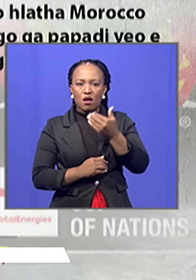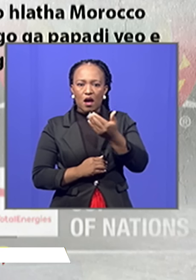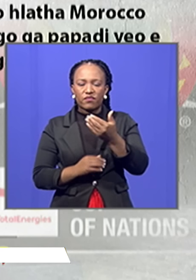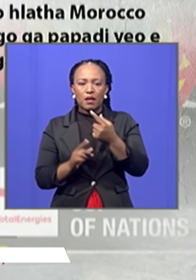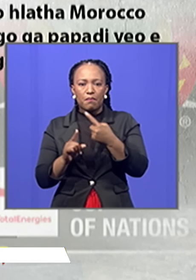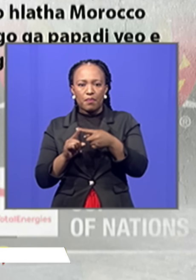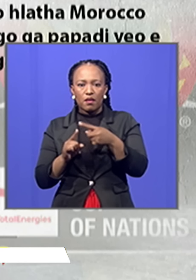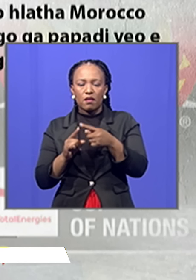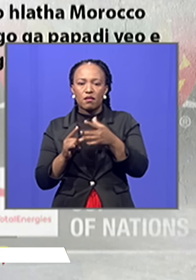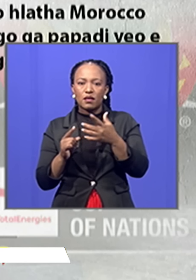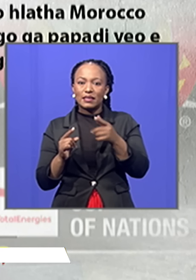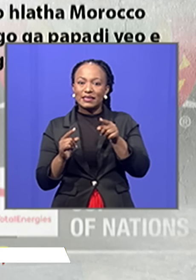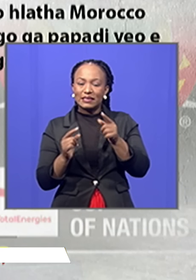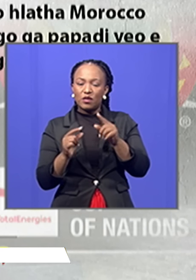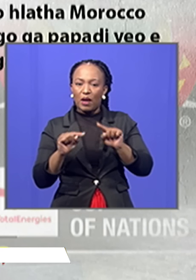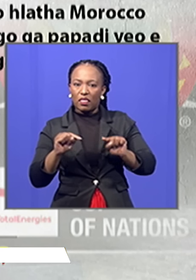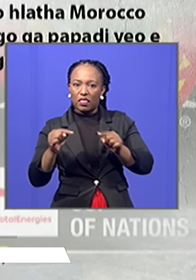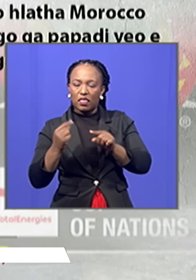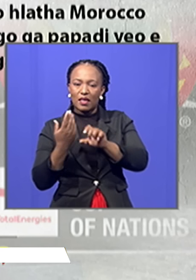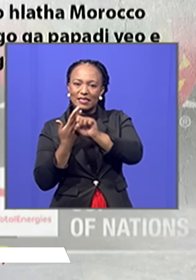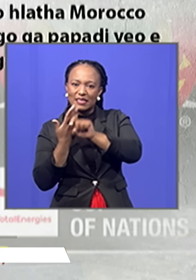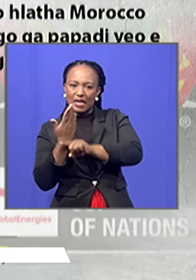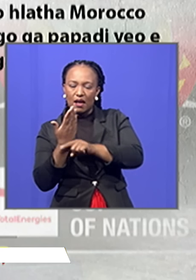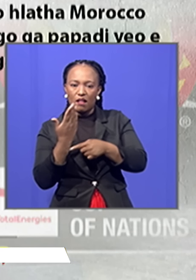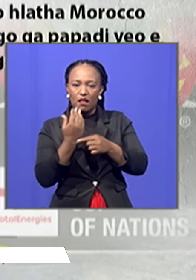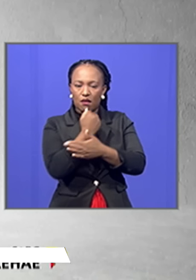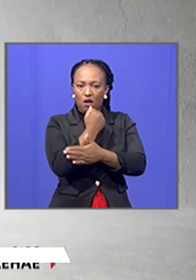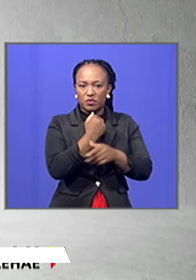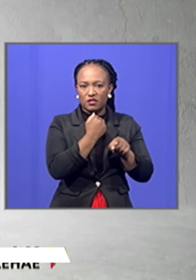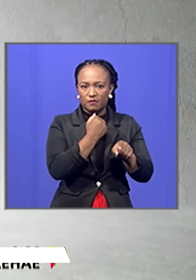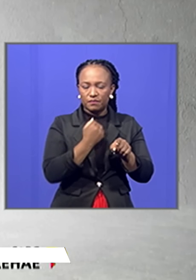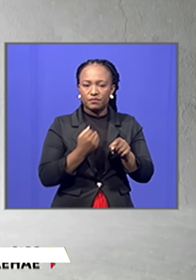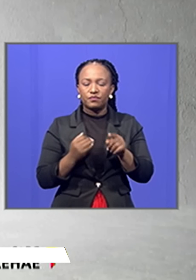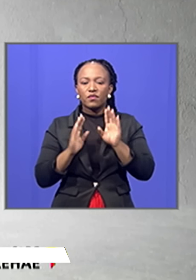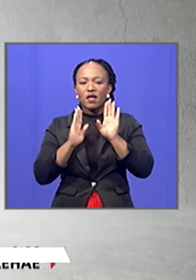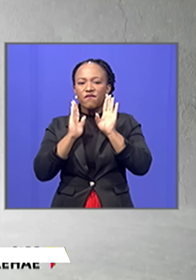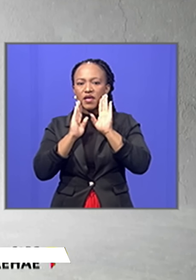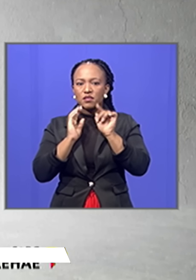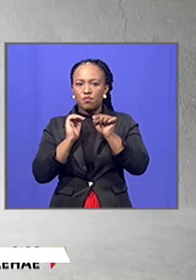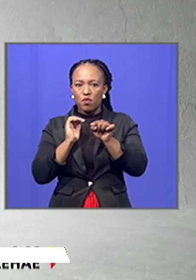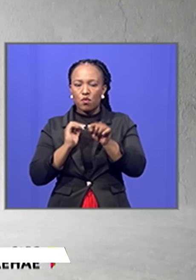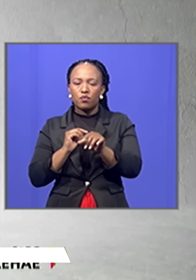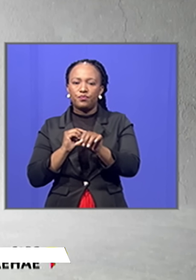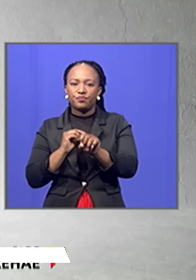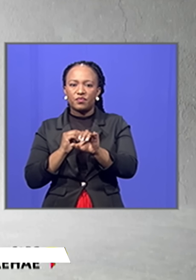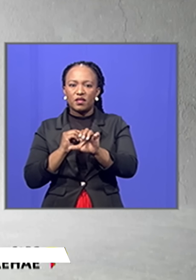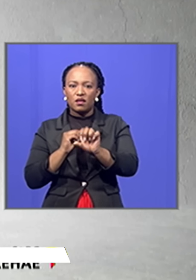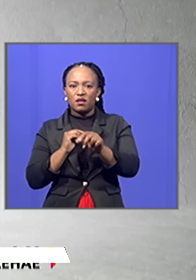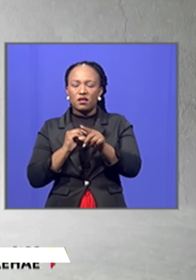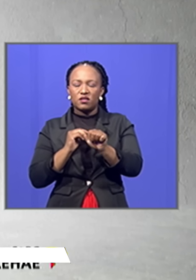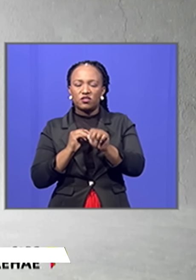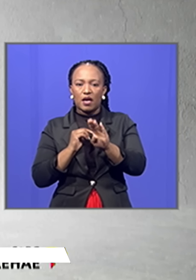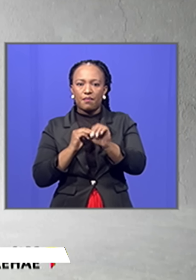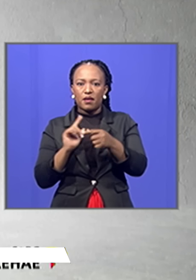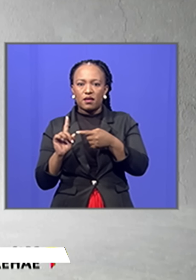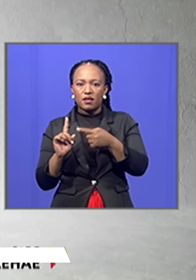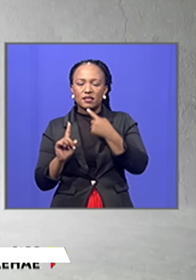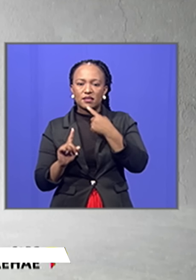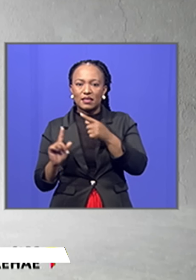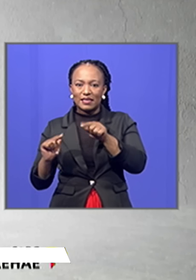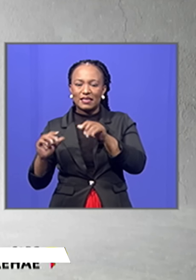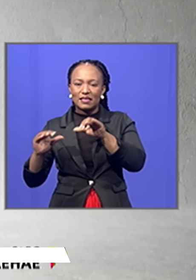papadi yeo e bilego le dithulano magareng ga Senegal le naga yeo. Letlakaleng la Facebook setšhaba Mabunele o re sephetho sa CAF